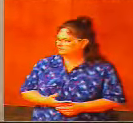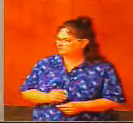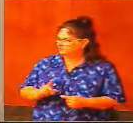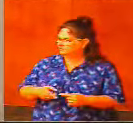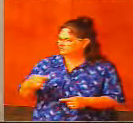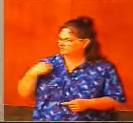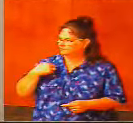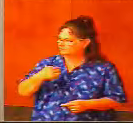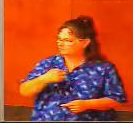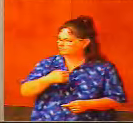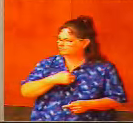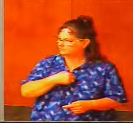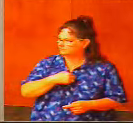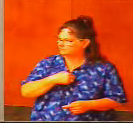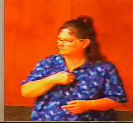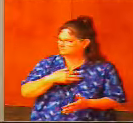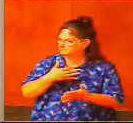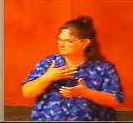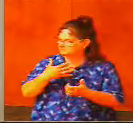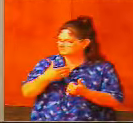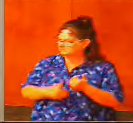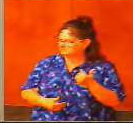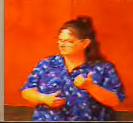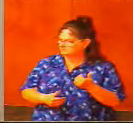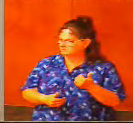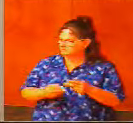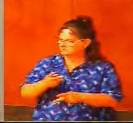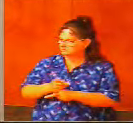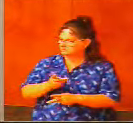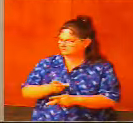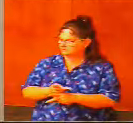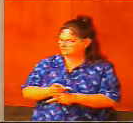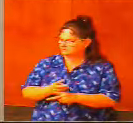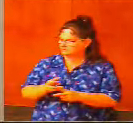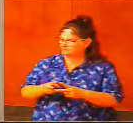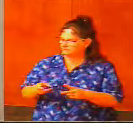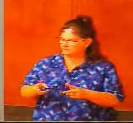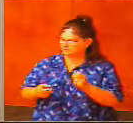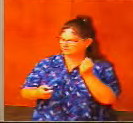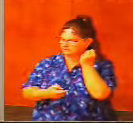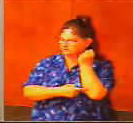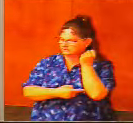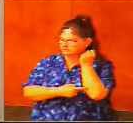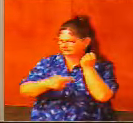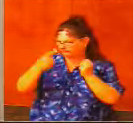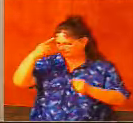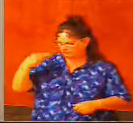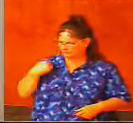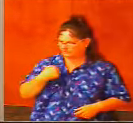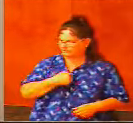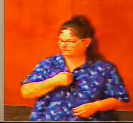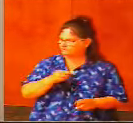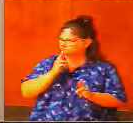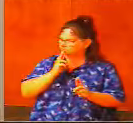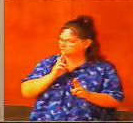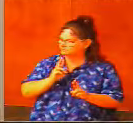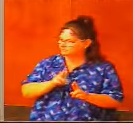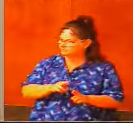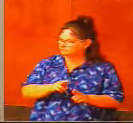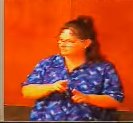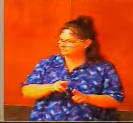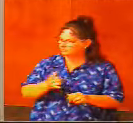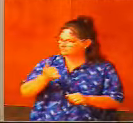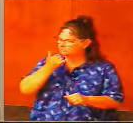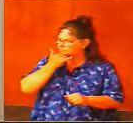When we are cruelly and unjustly treated, it is very tempting for us to respond in